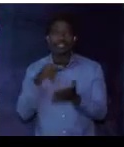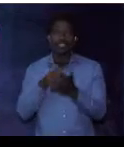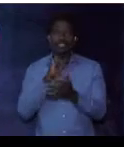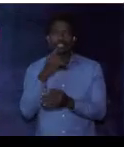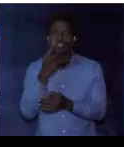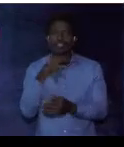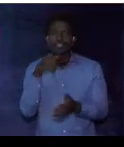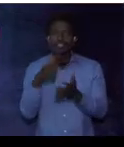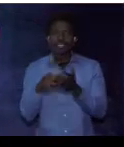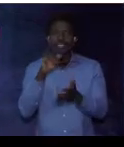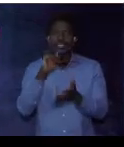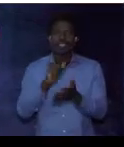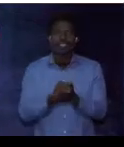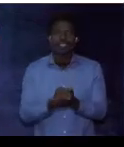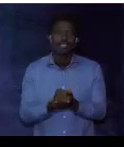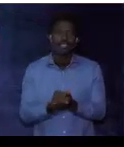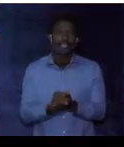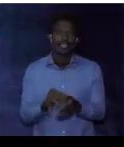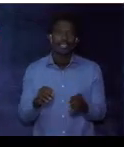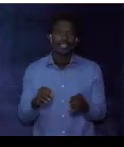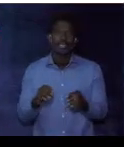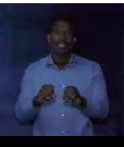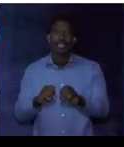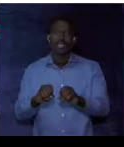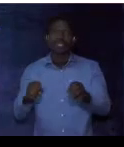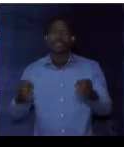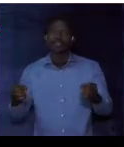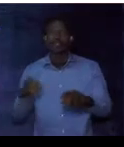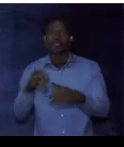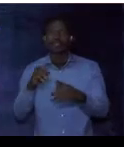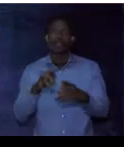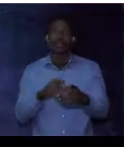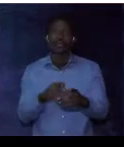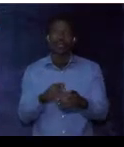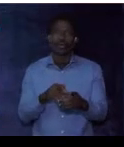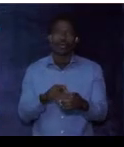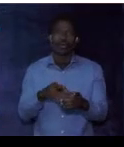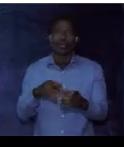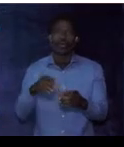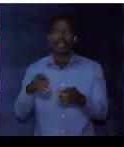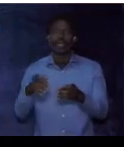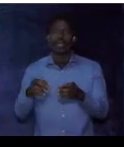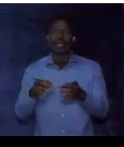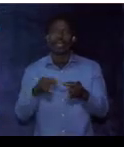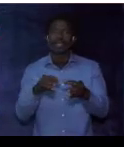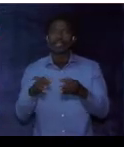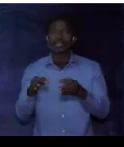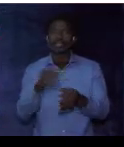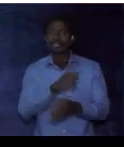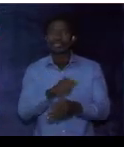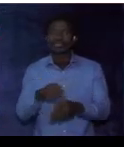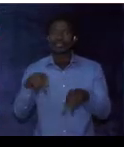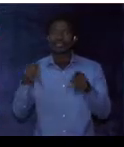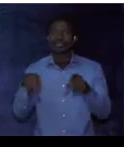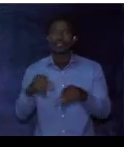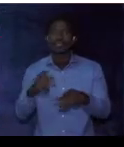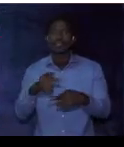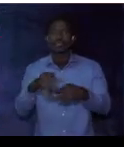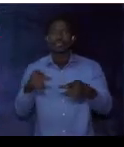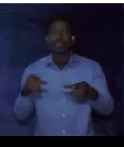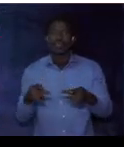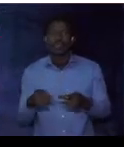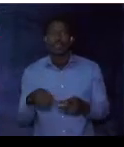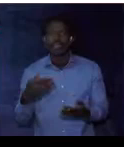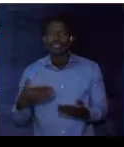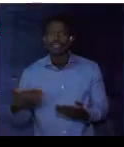essay. It is the essay that expounds or explains a person,